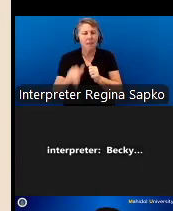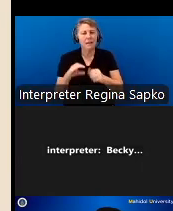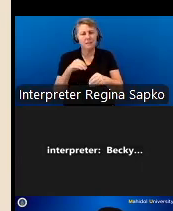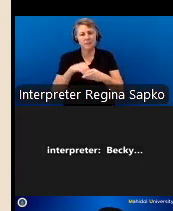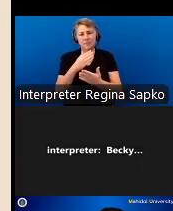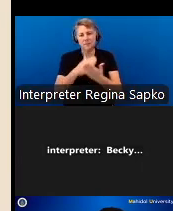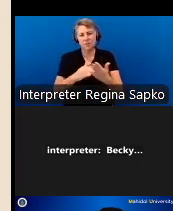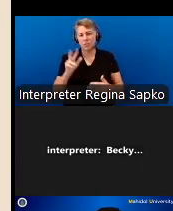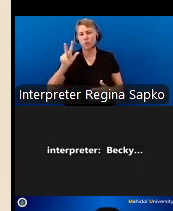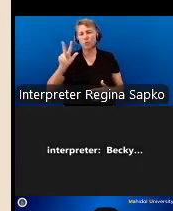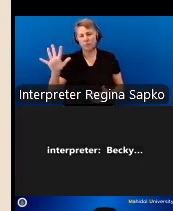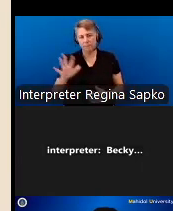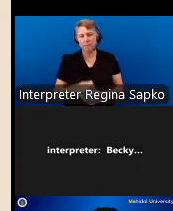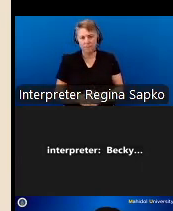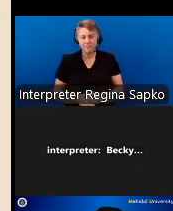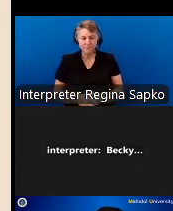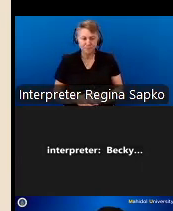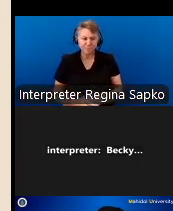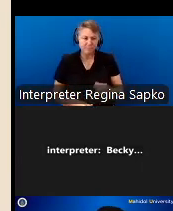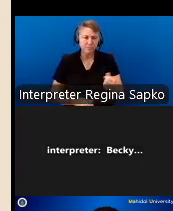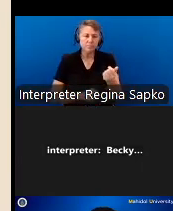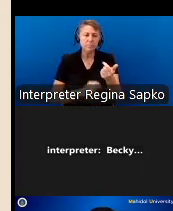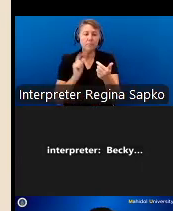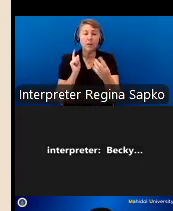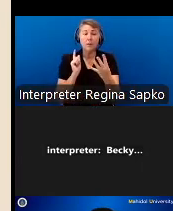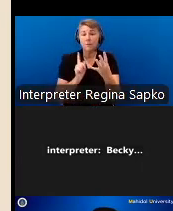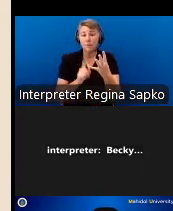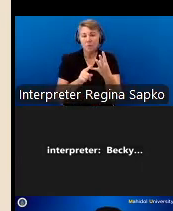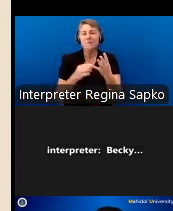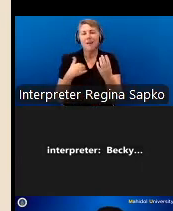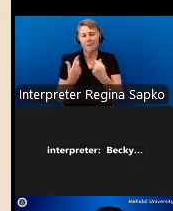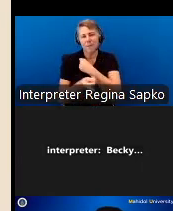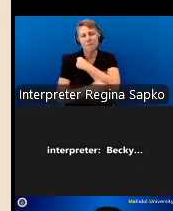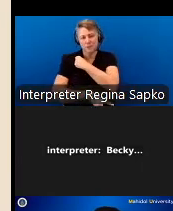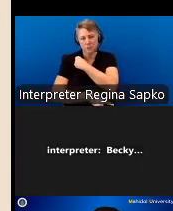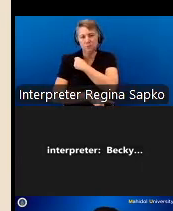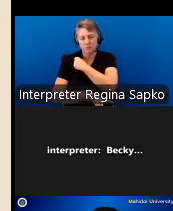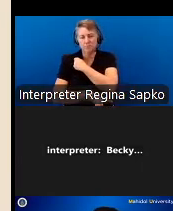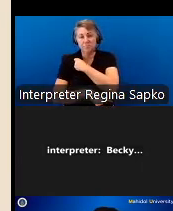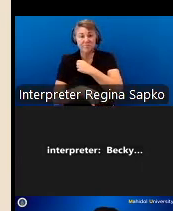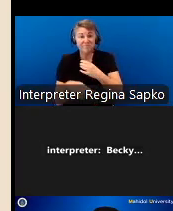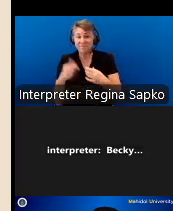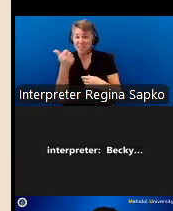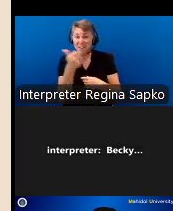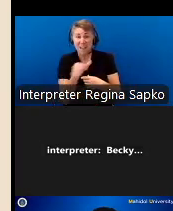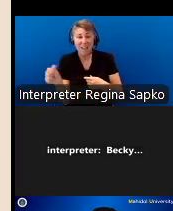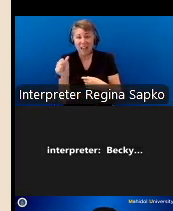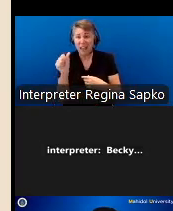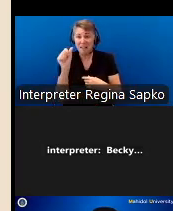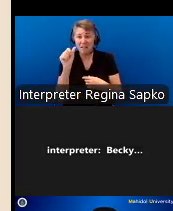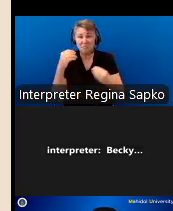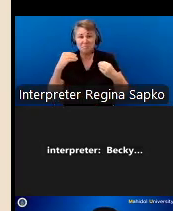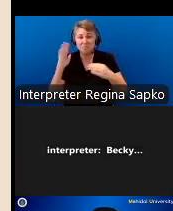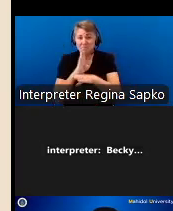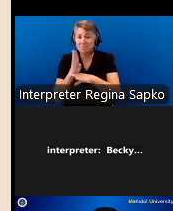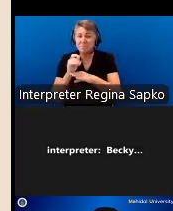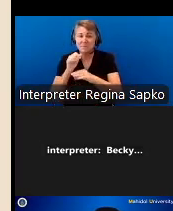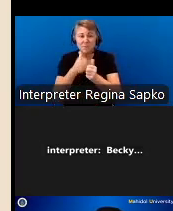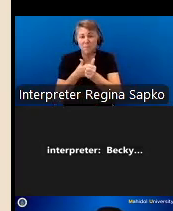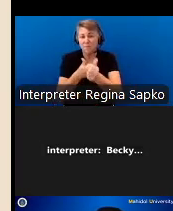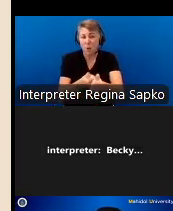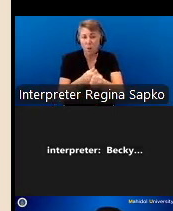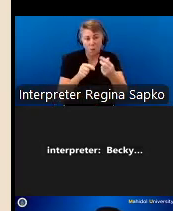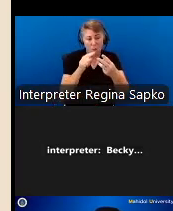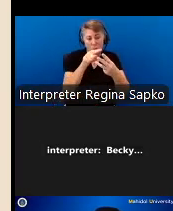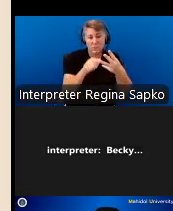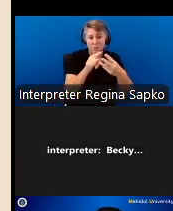35. And also we apply a punishment. Any employer who do not comply with the three options